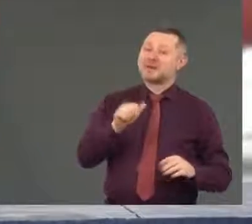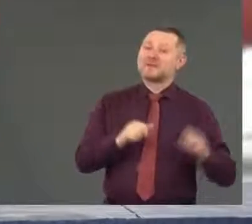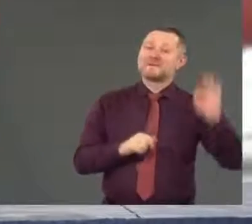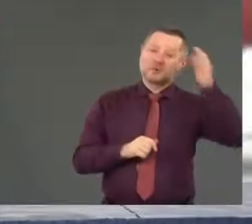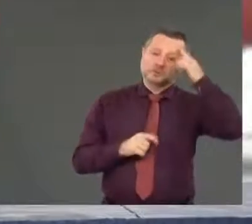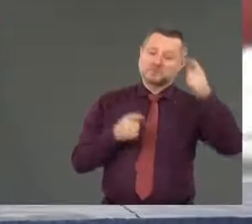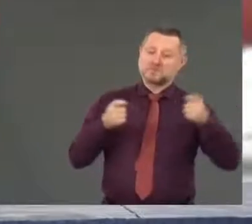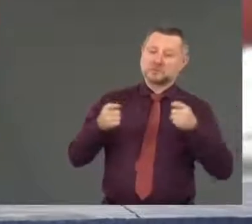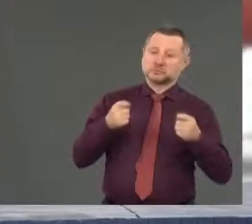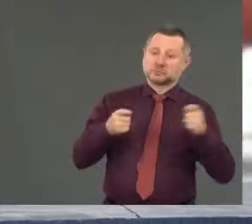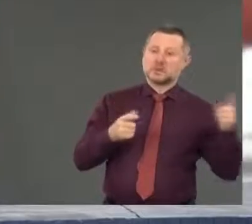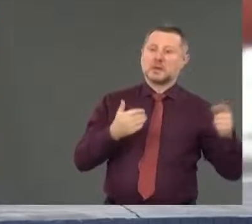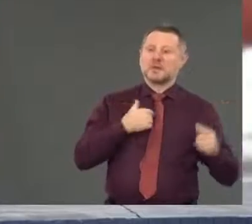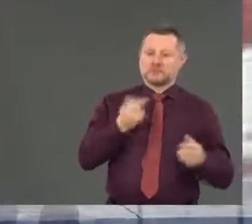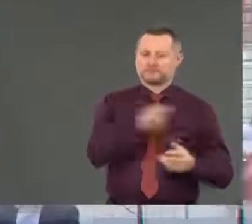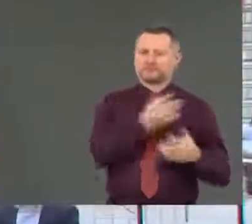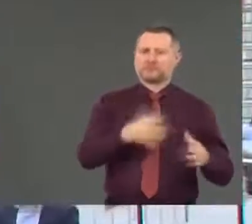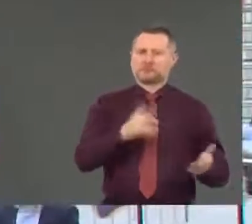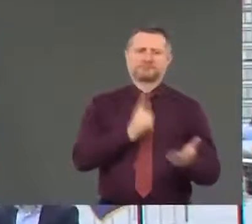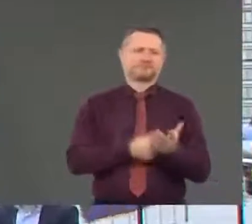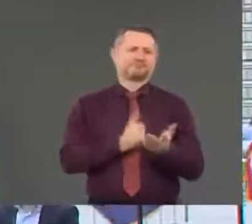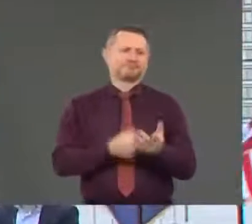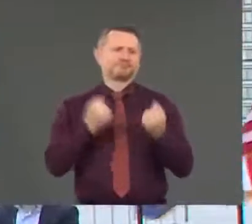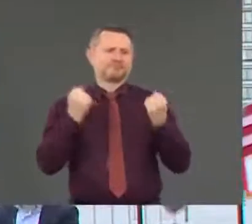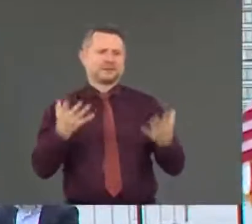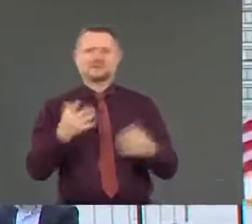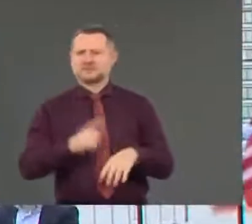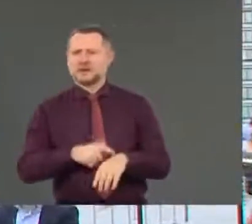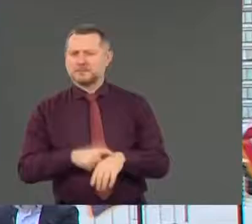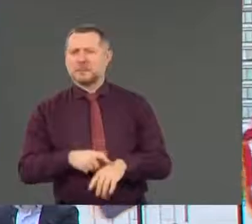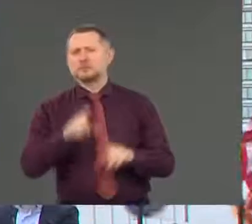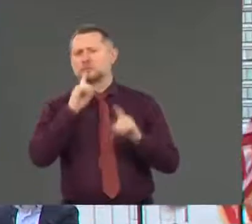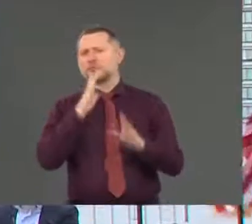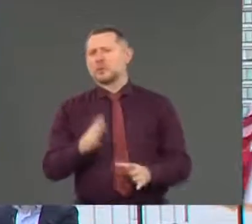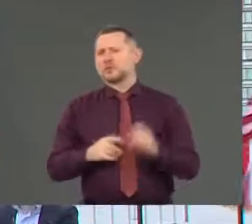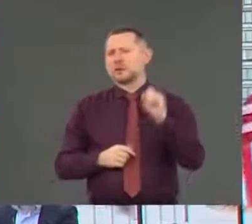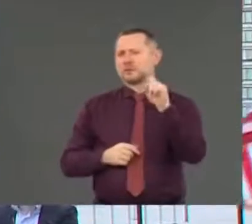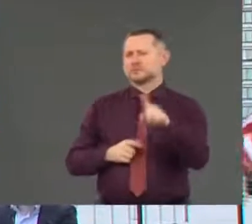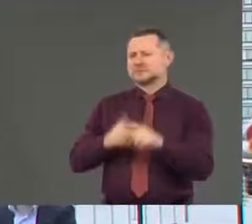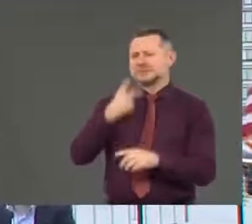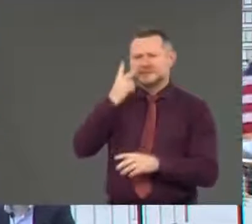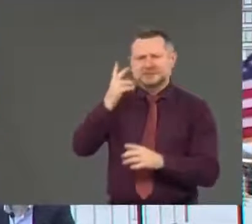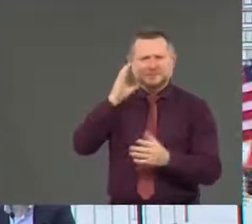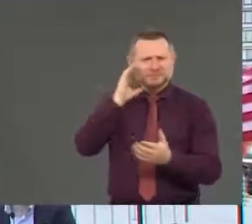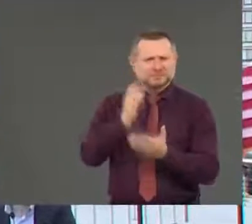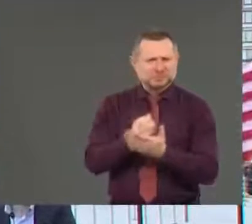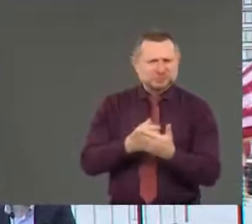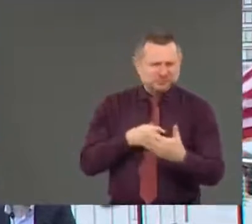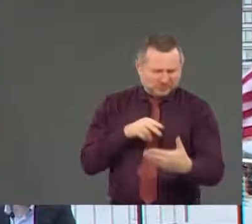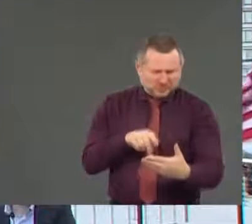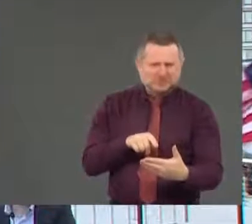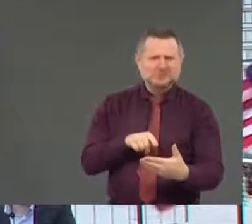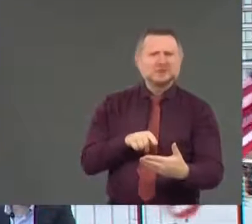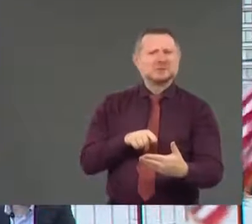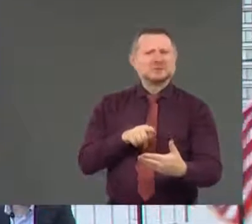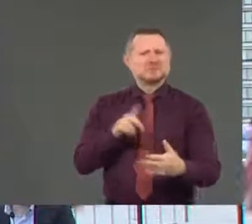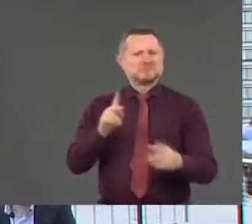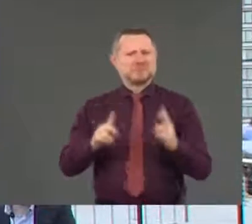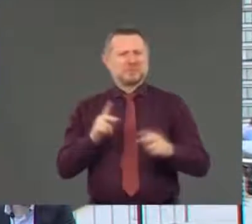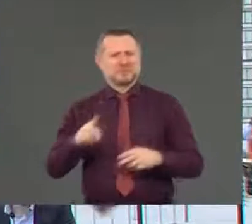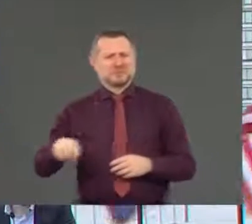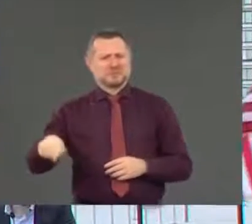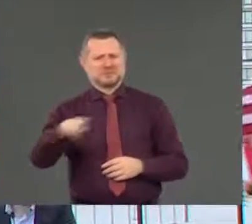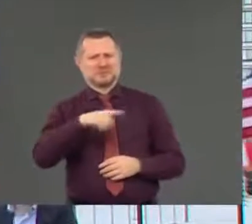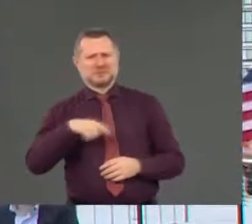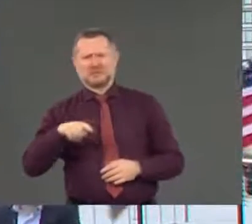on congestion pricing. What do you think of when you see pictures? I'm sorry. What do you think of when you see pictures of people in the Lower East